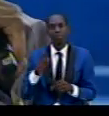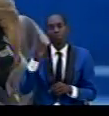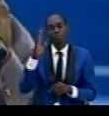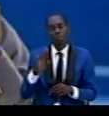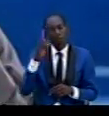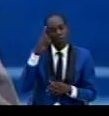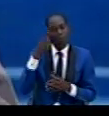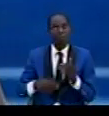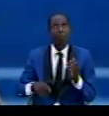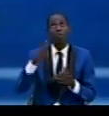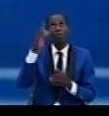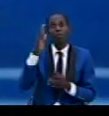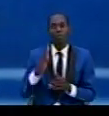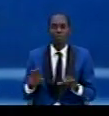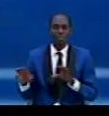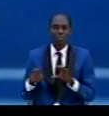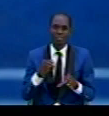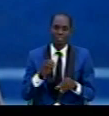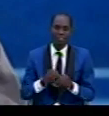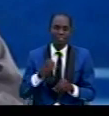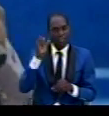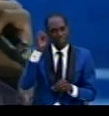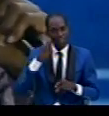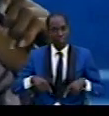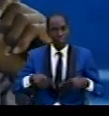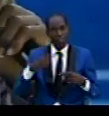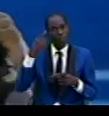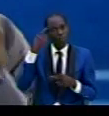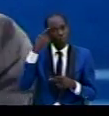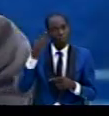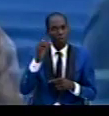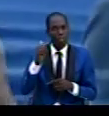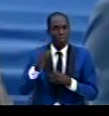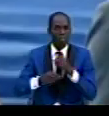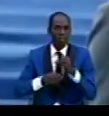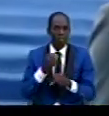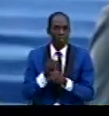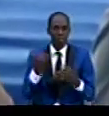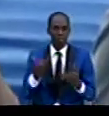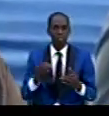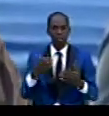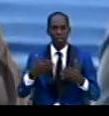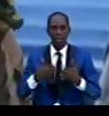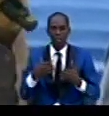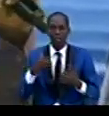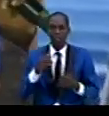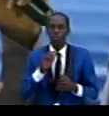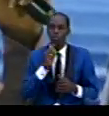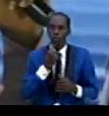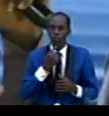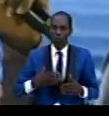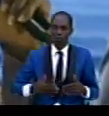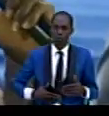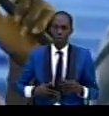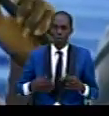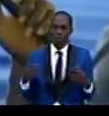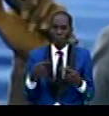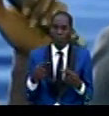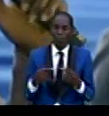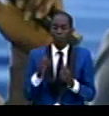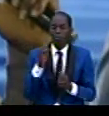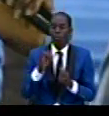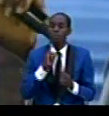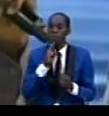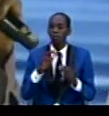life. For a year now, I've been having this abdominal pain, which is a very severe